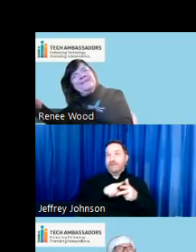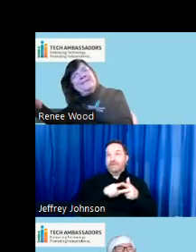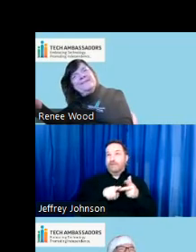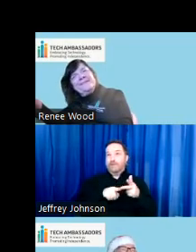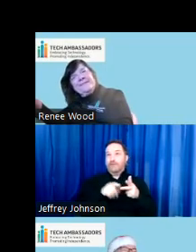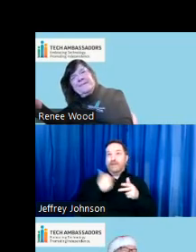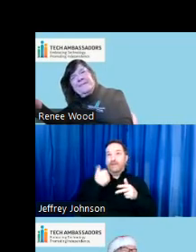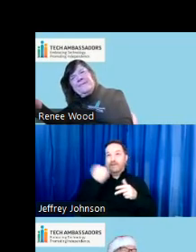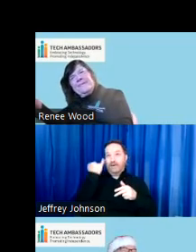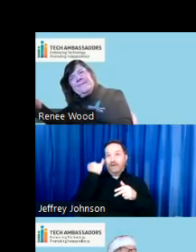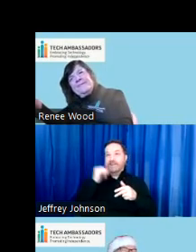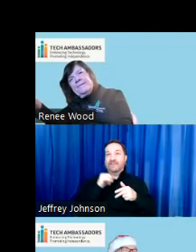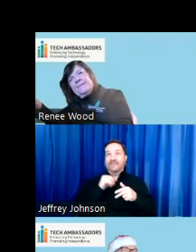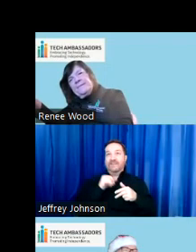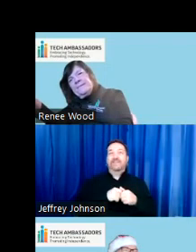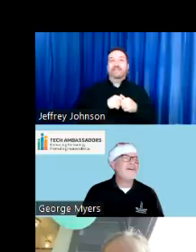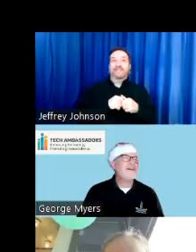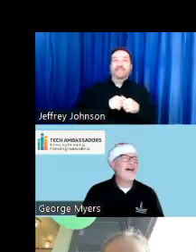disappointed.